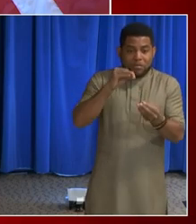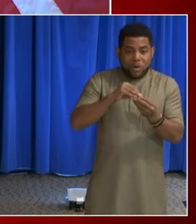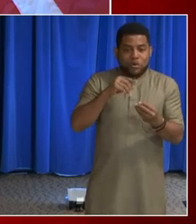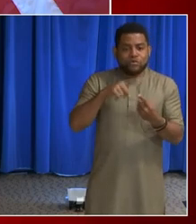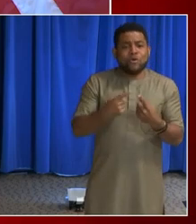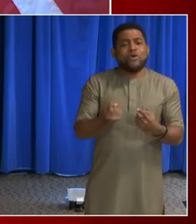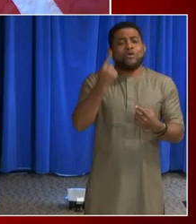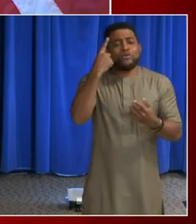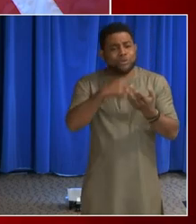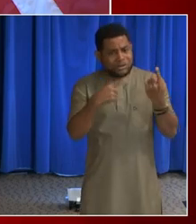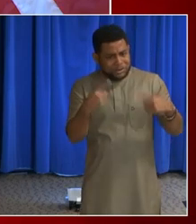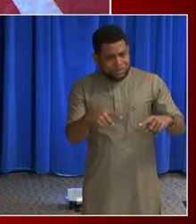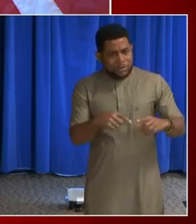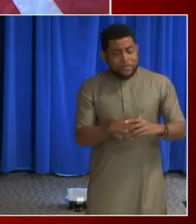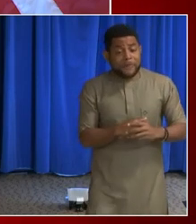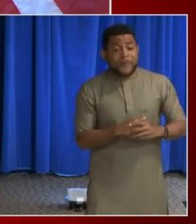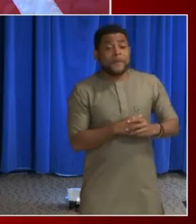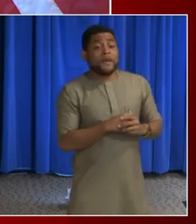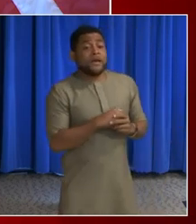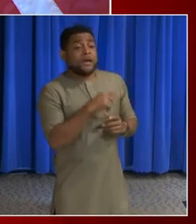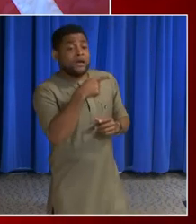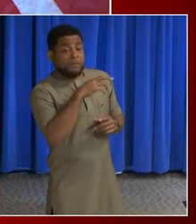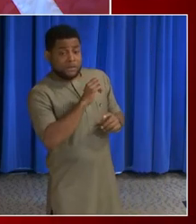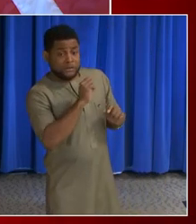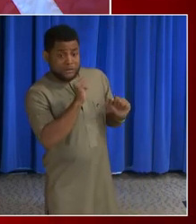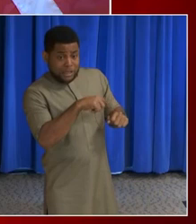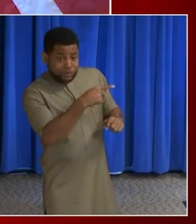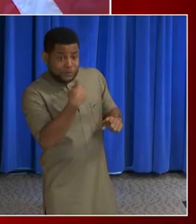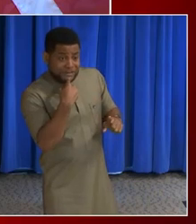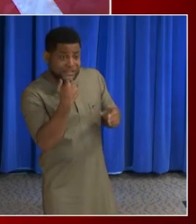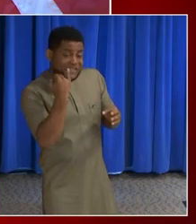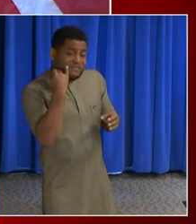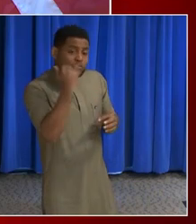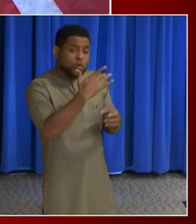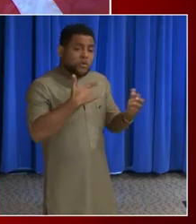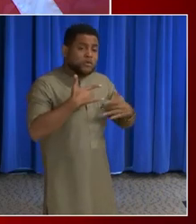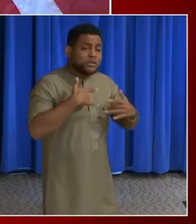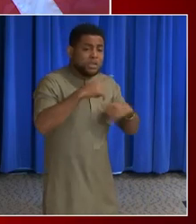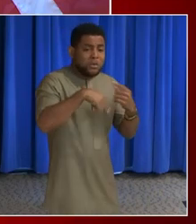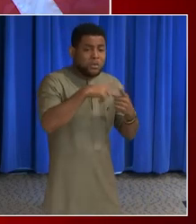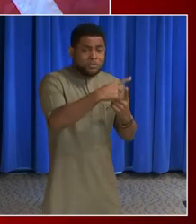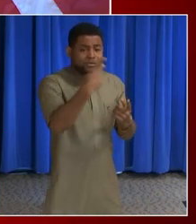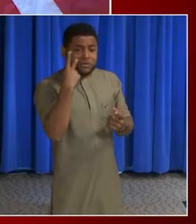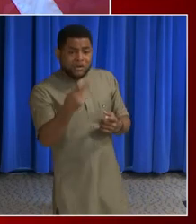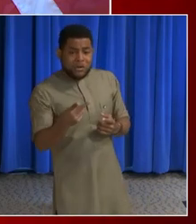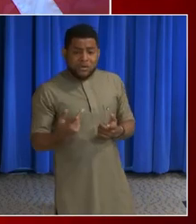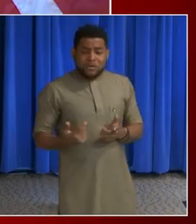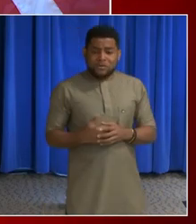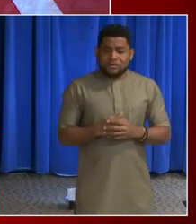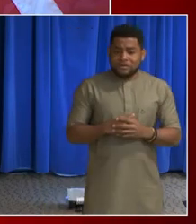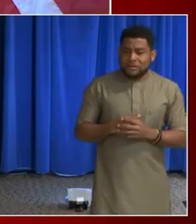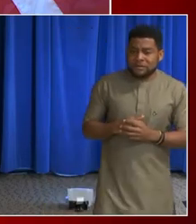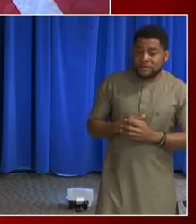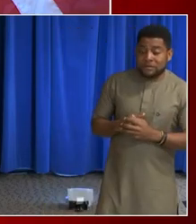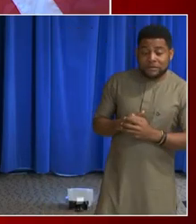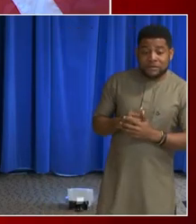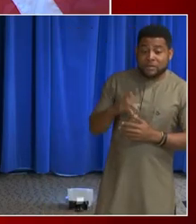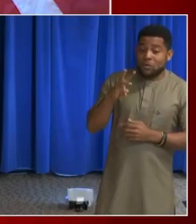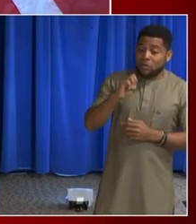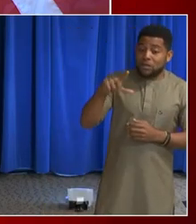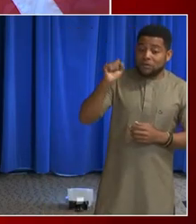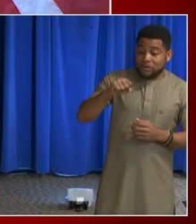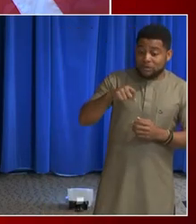though, Mayor, what, if any, concerns you have, what you saw? Well, this is what I